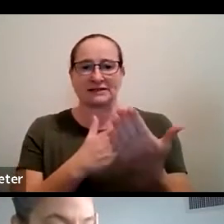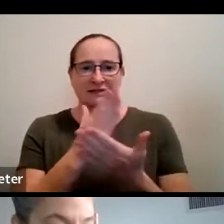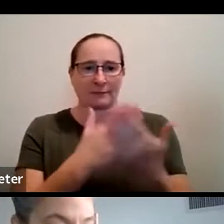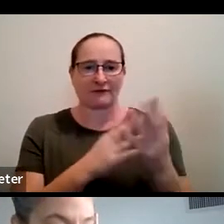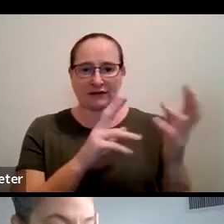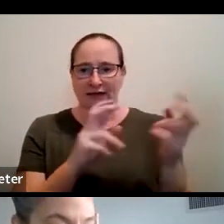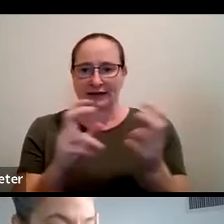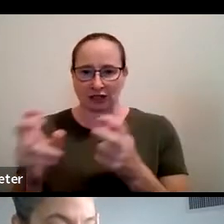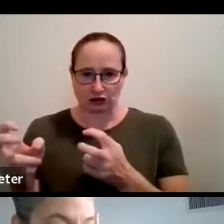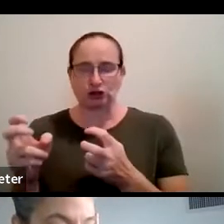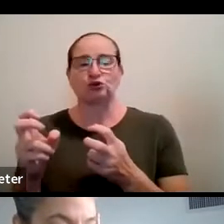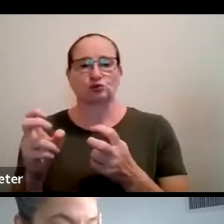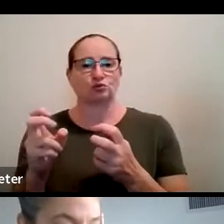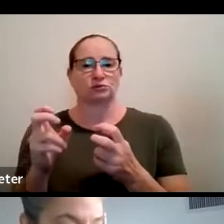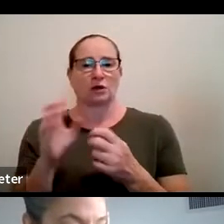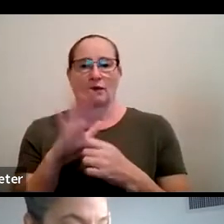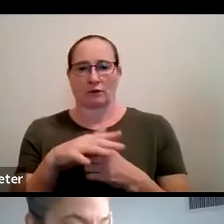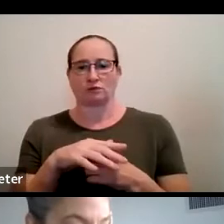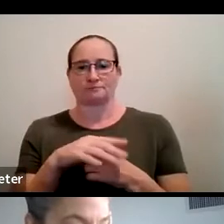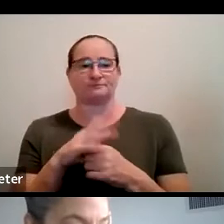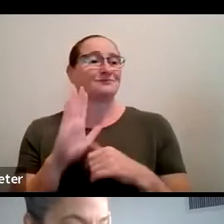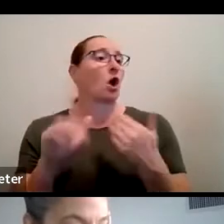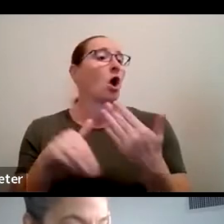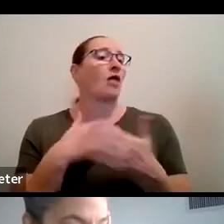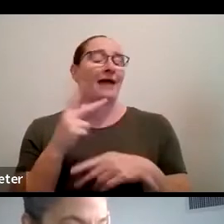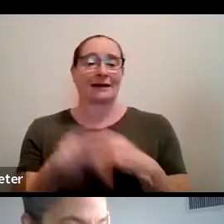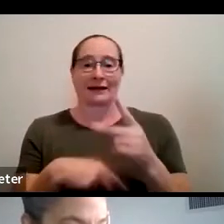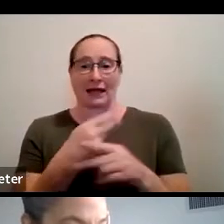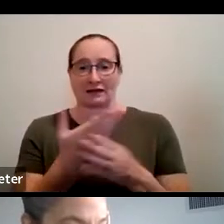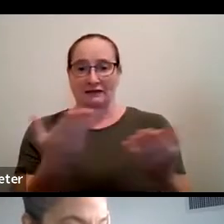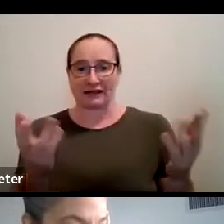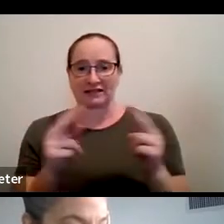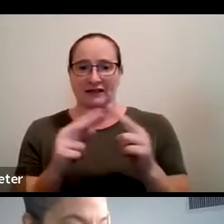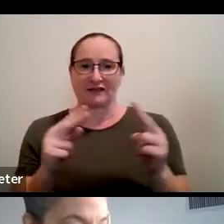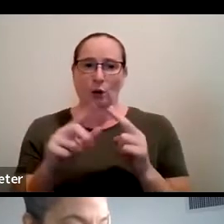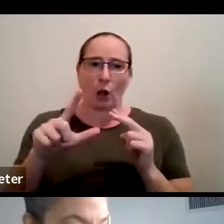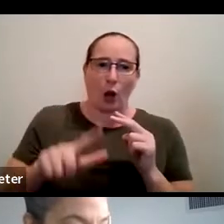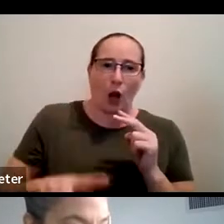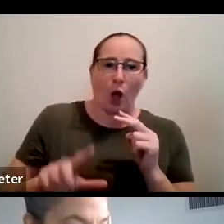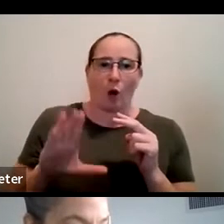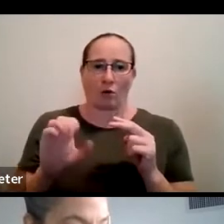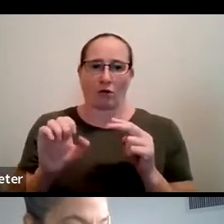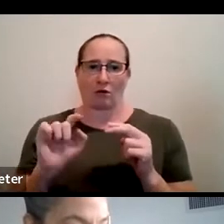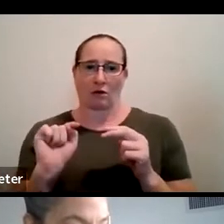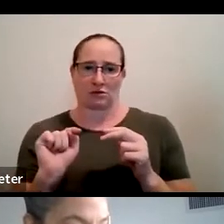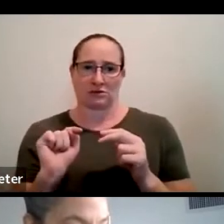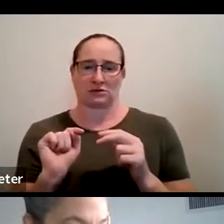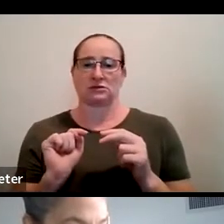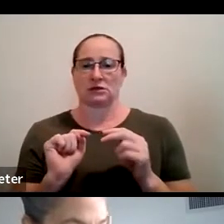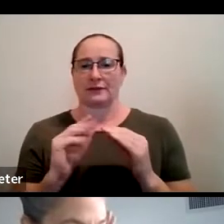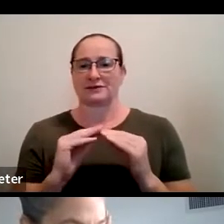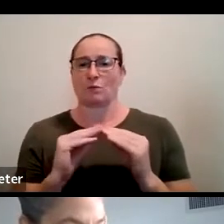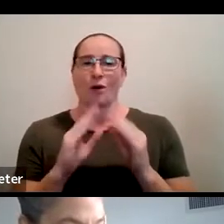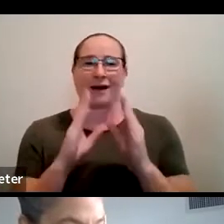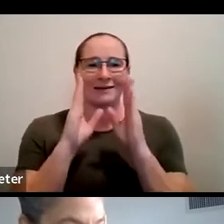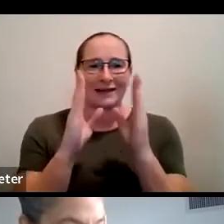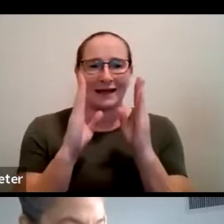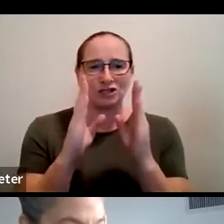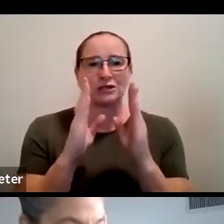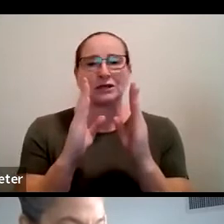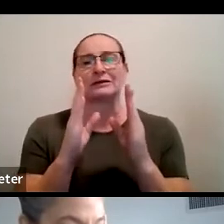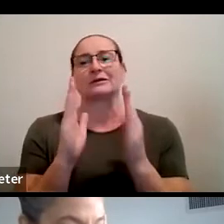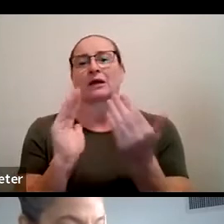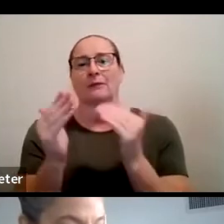of those high-risk spaces. All that type of thing is very low cost. It basically takes attention more than